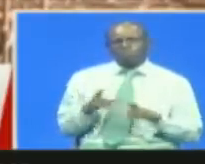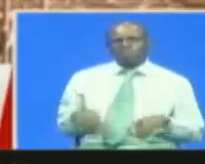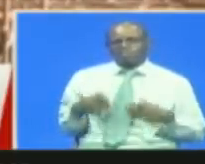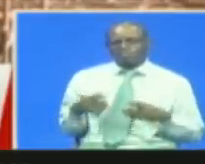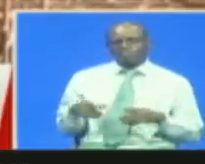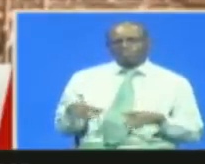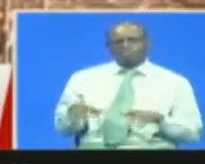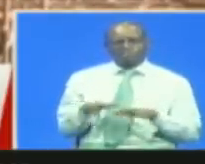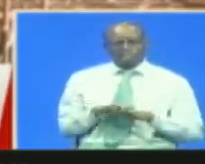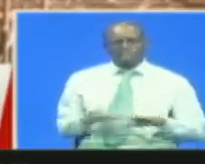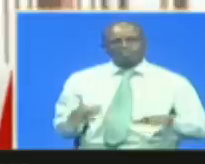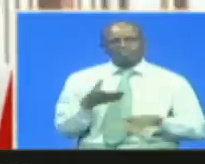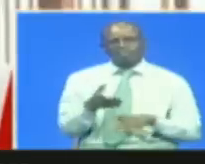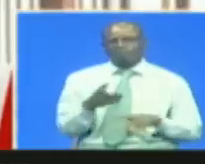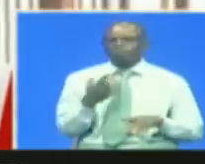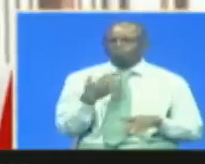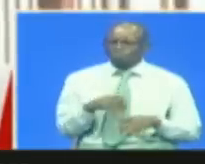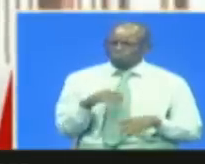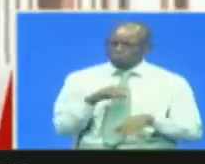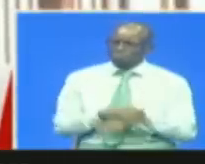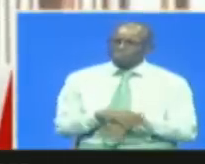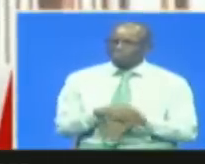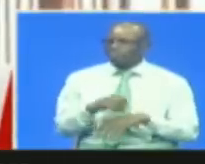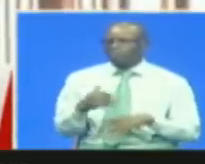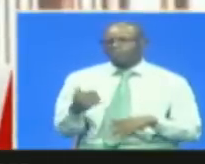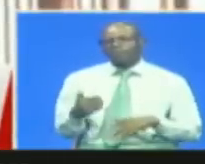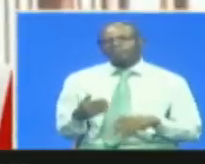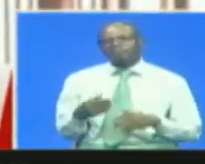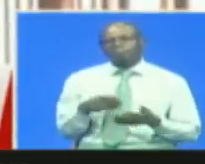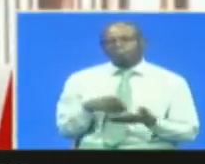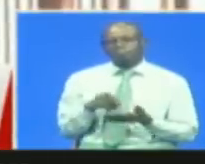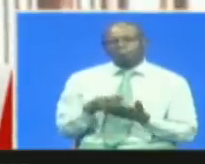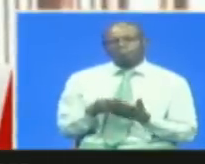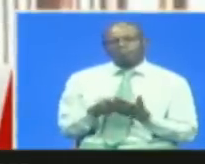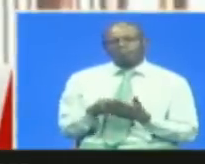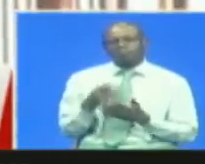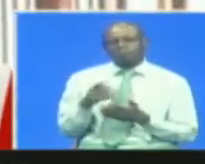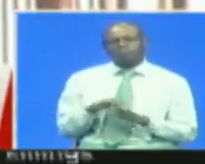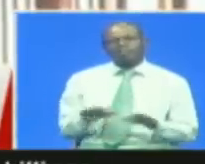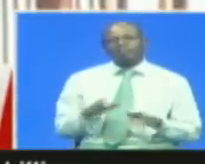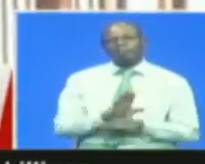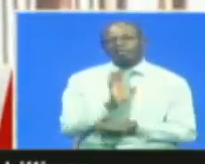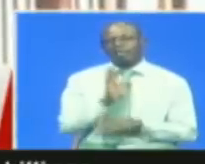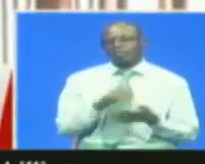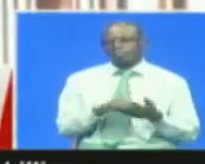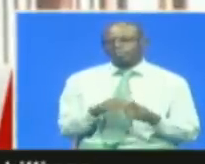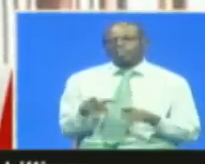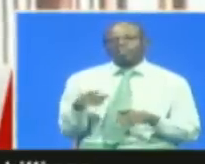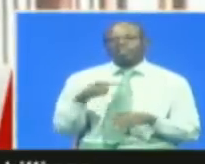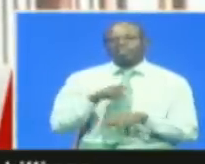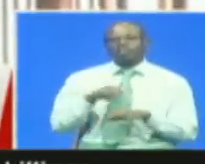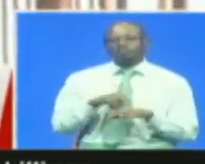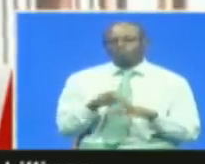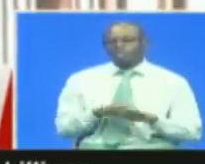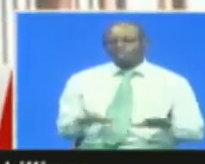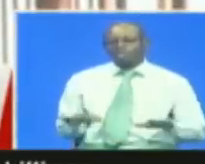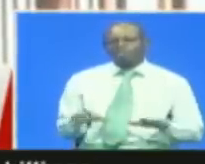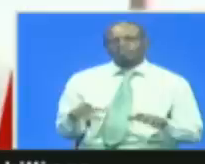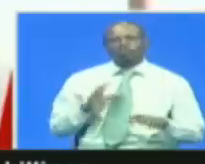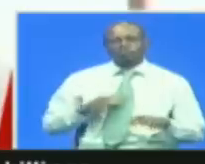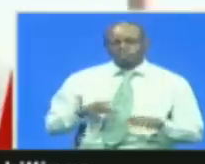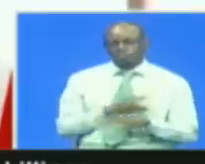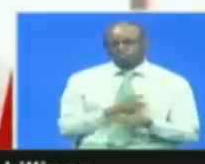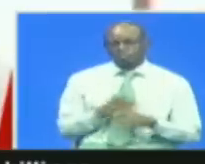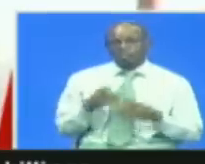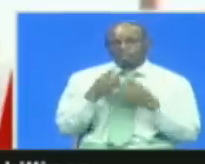any coin in compensation for the land they gave up for the construction. The National Land Commission, NLC, had declared